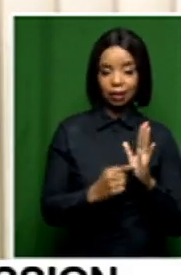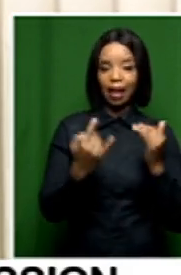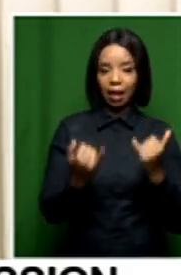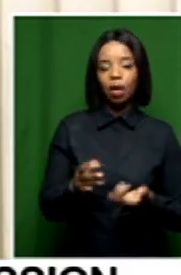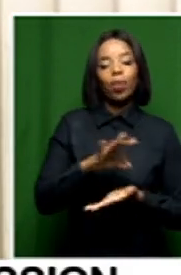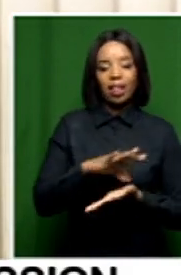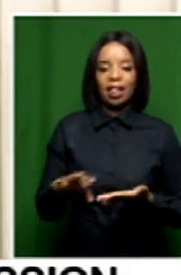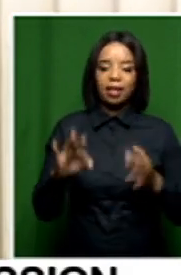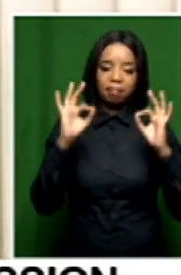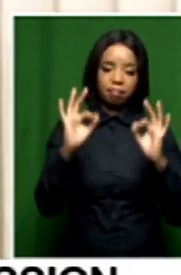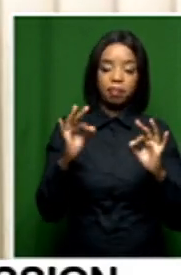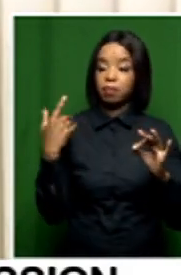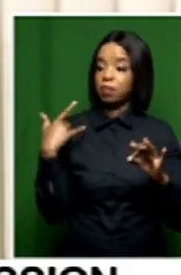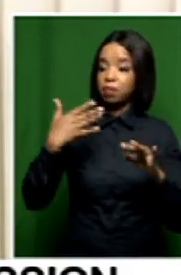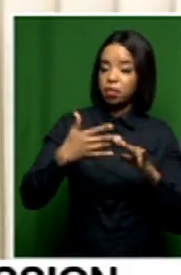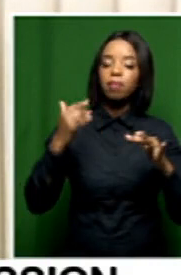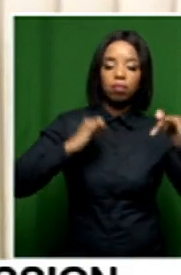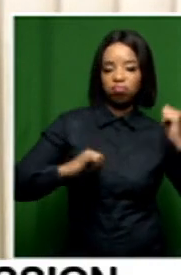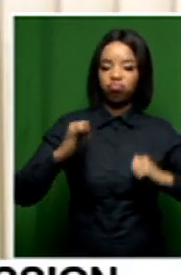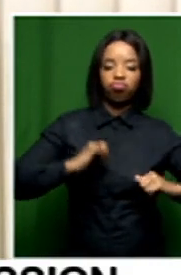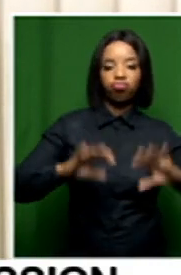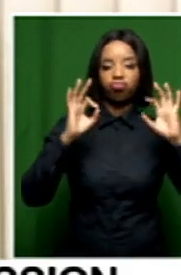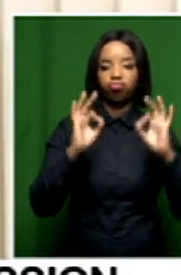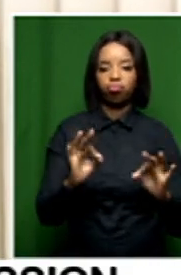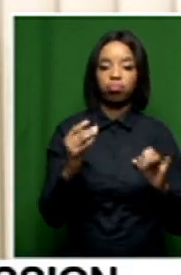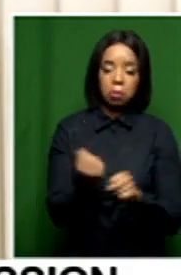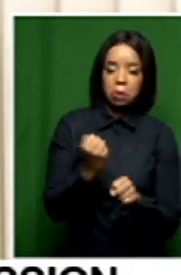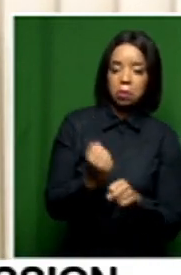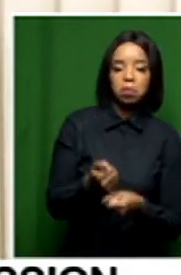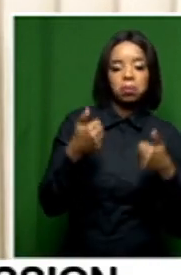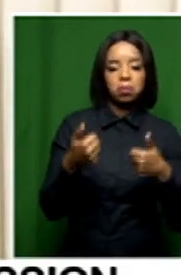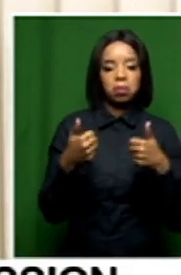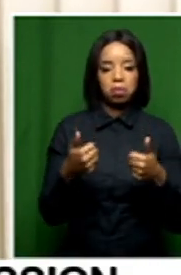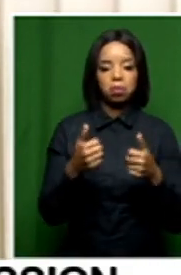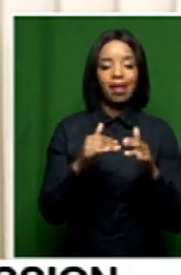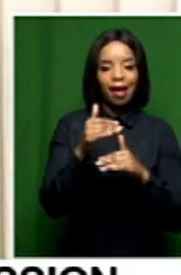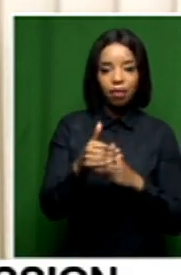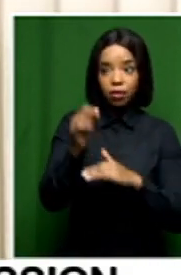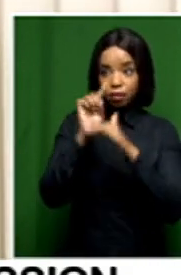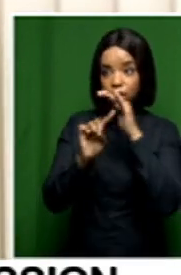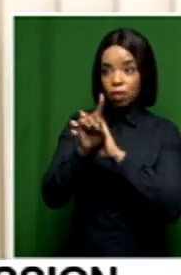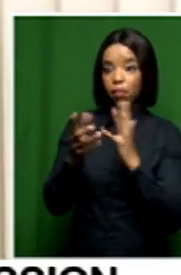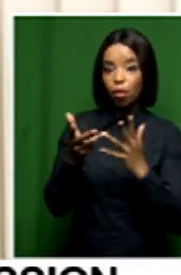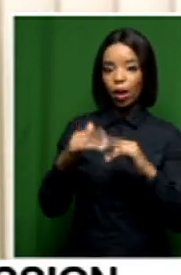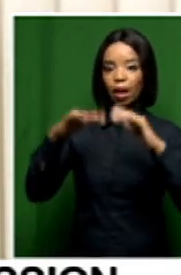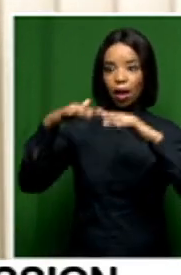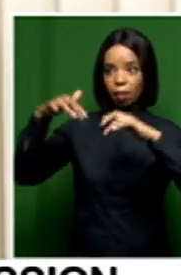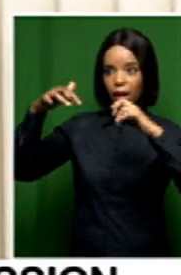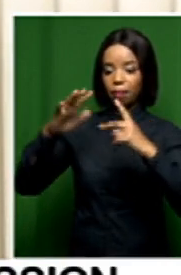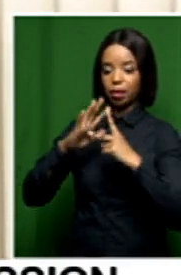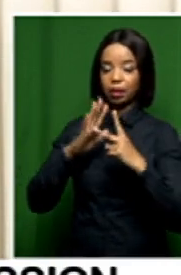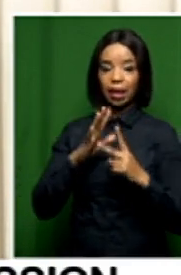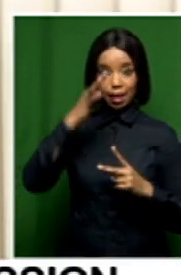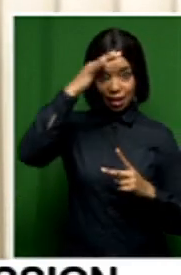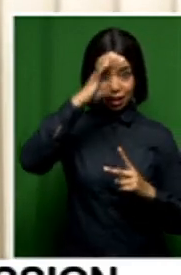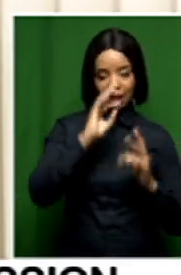their performances is superb and everything has been fixed after they've gone to Parliament, after they've gone to the State Capture Commission? If the